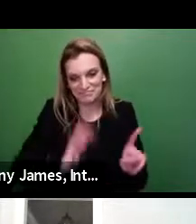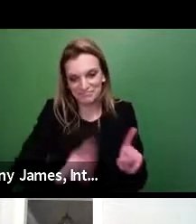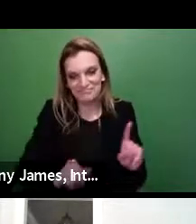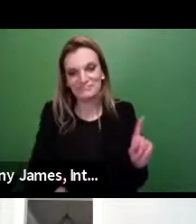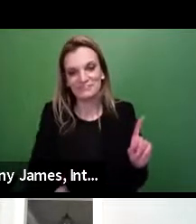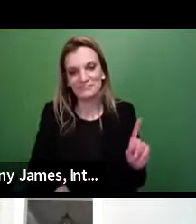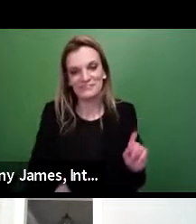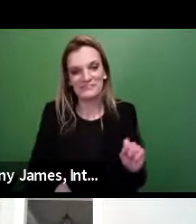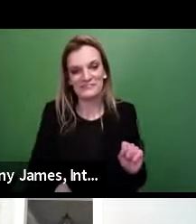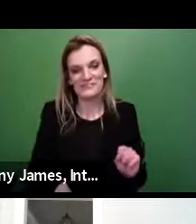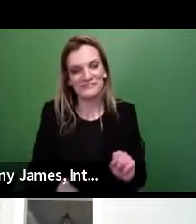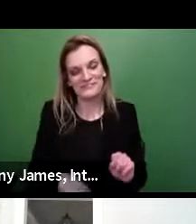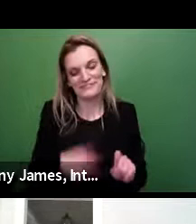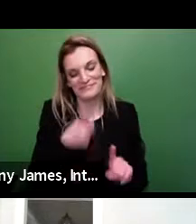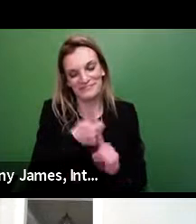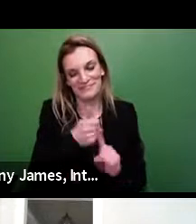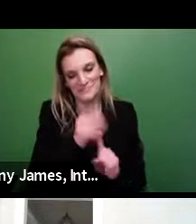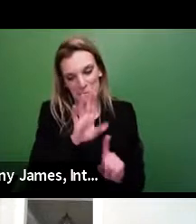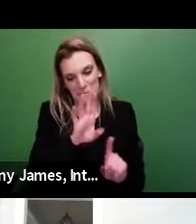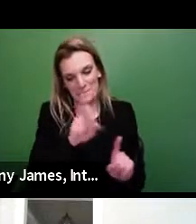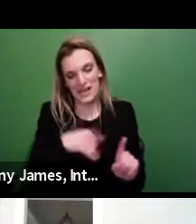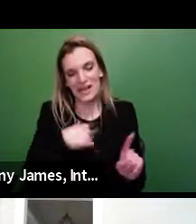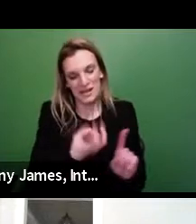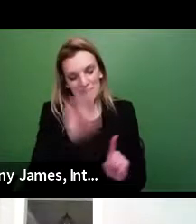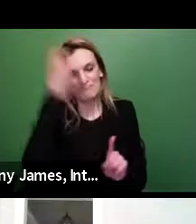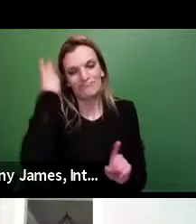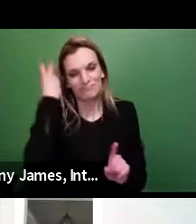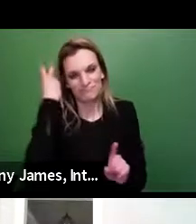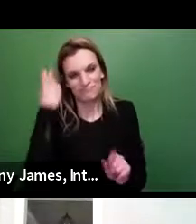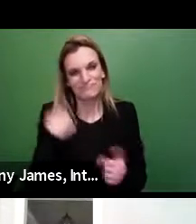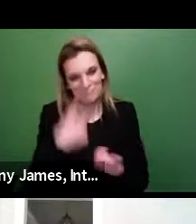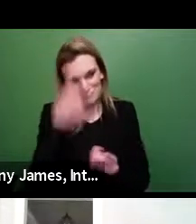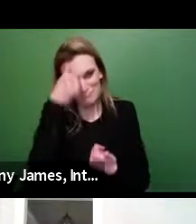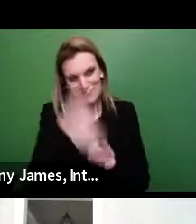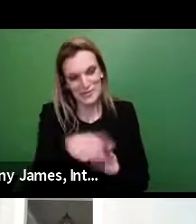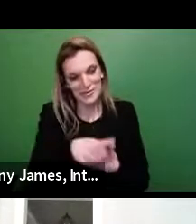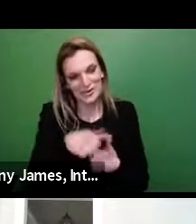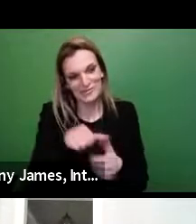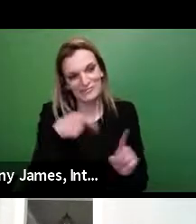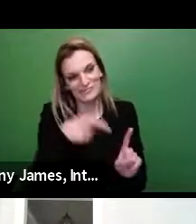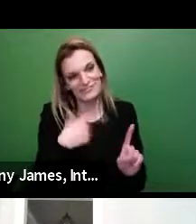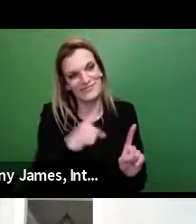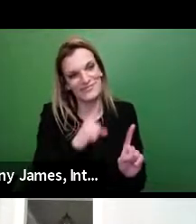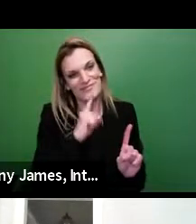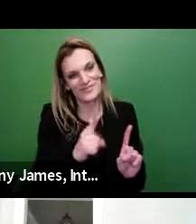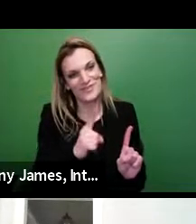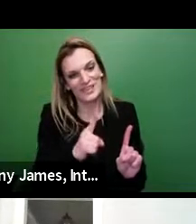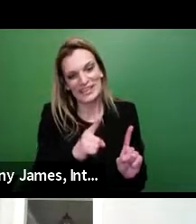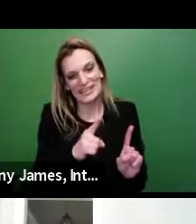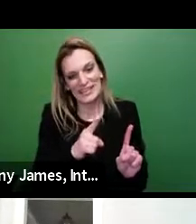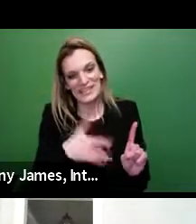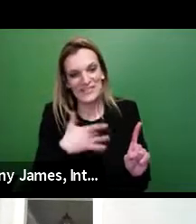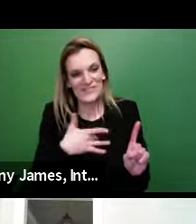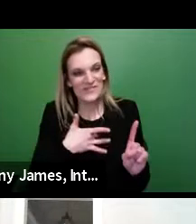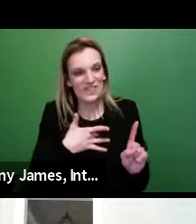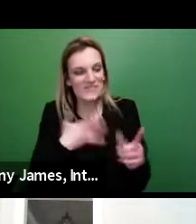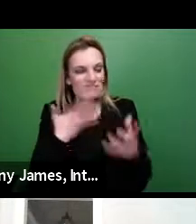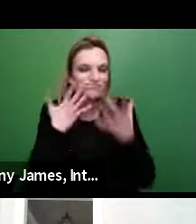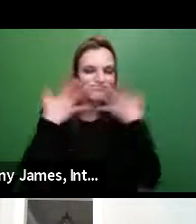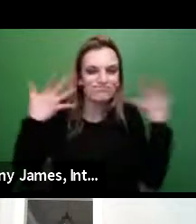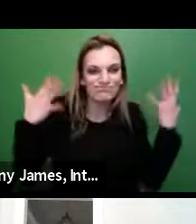And he was, if he was anything, he was always very affable, very